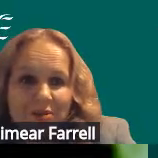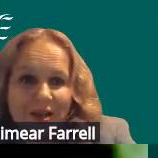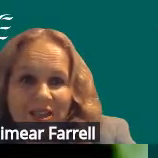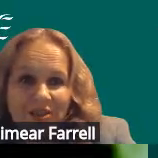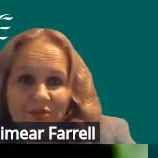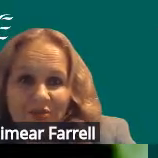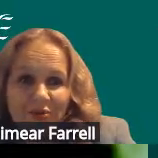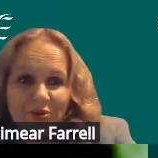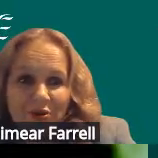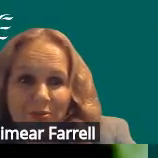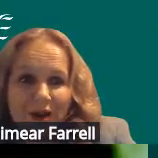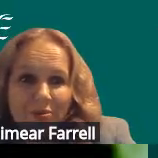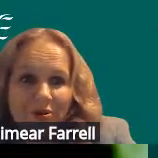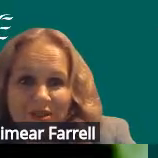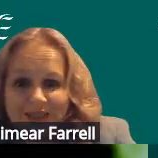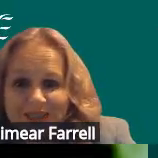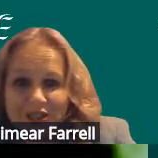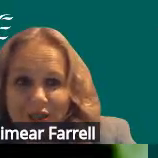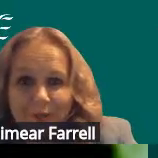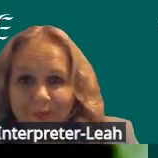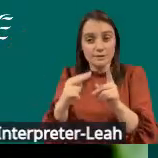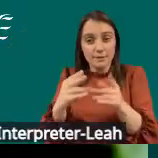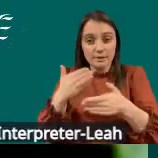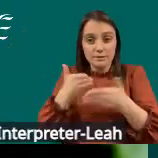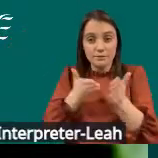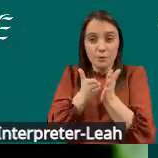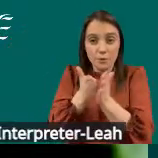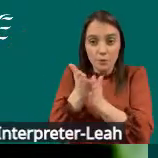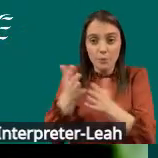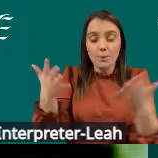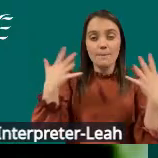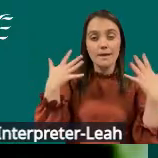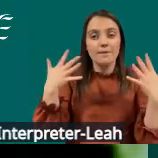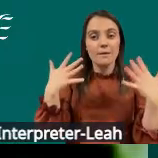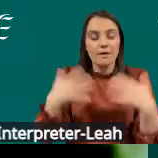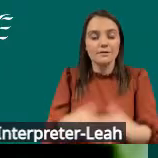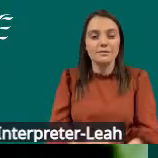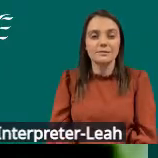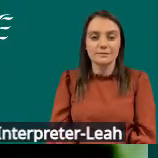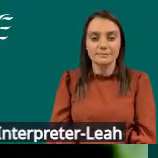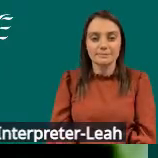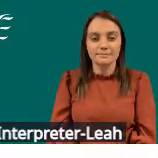psychological perspective through the menopause transition.